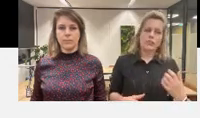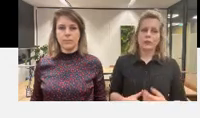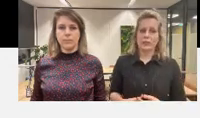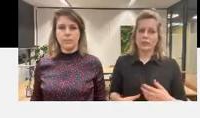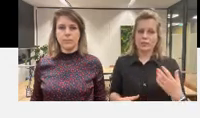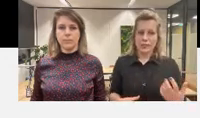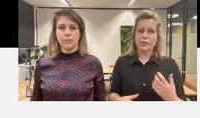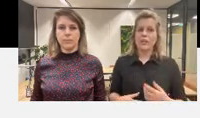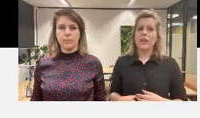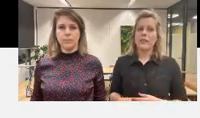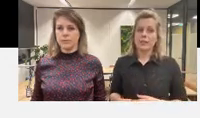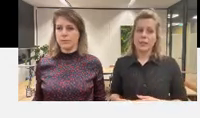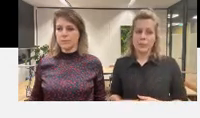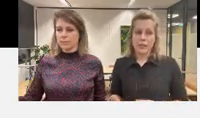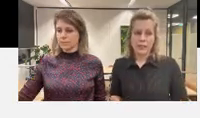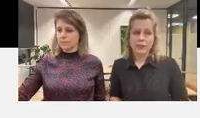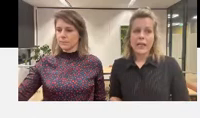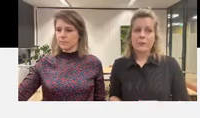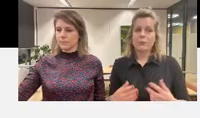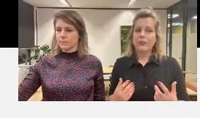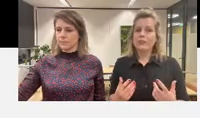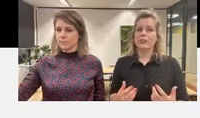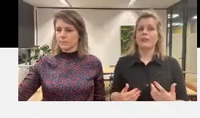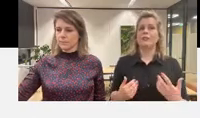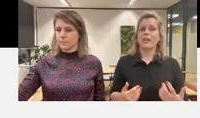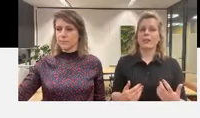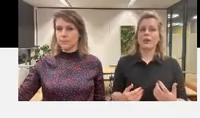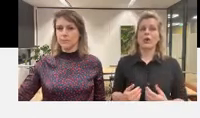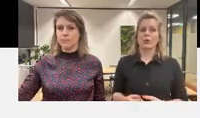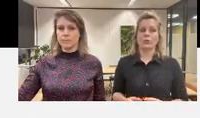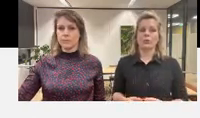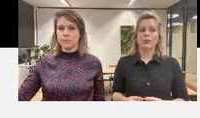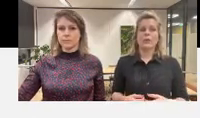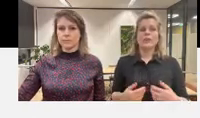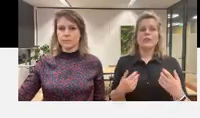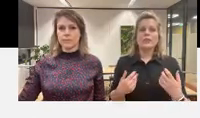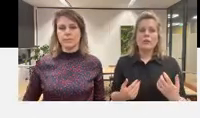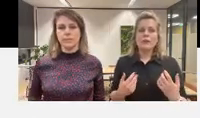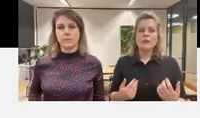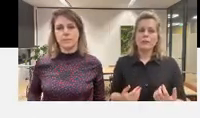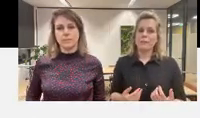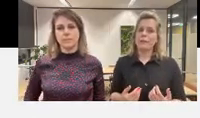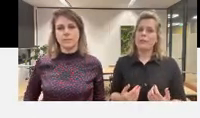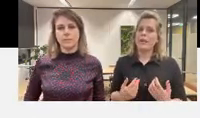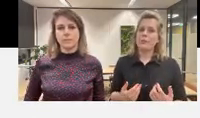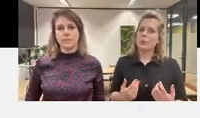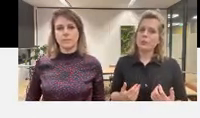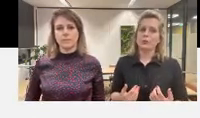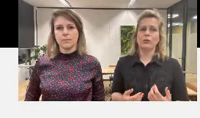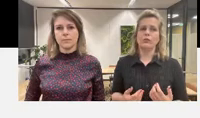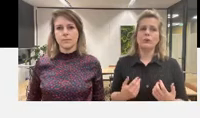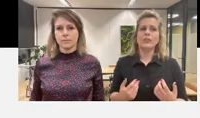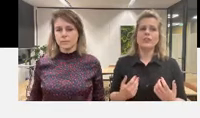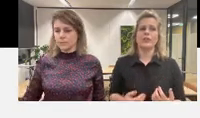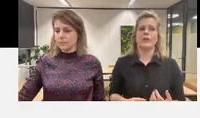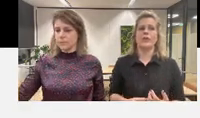3 children, Shin, Edino, and Marianne, had previously fled on their own. When the discovery of the family became world